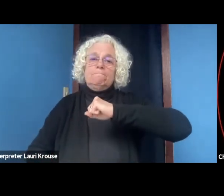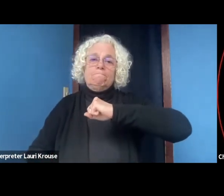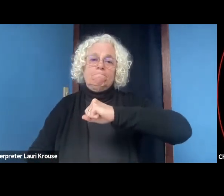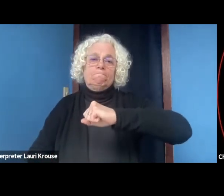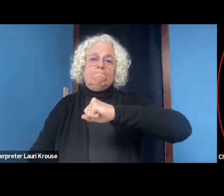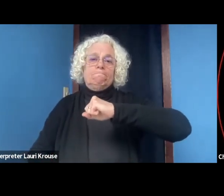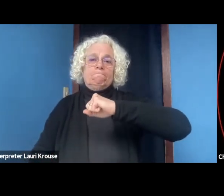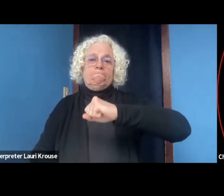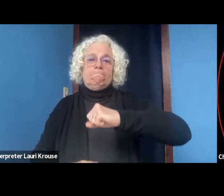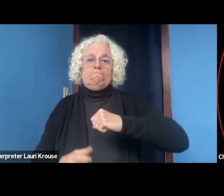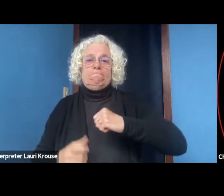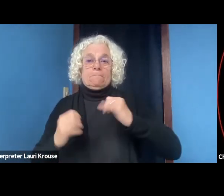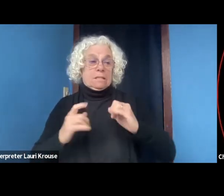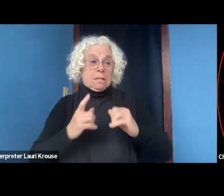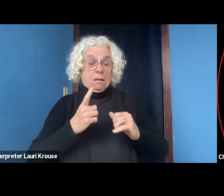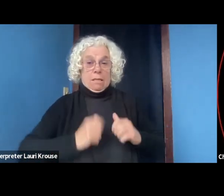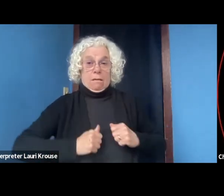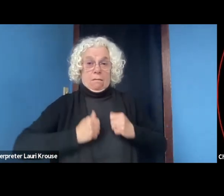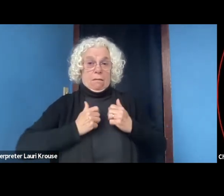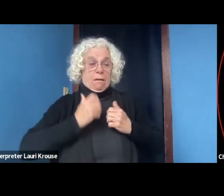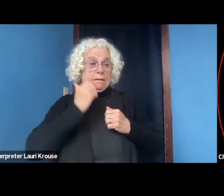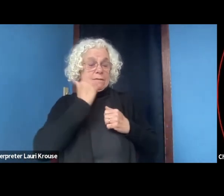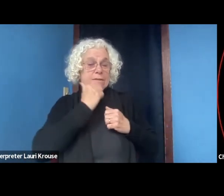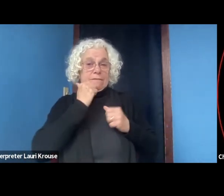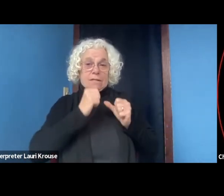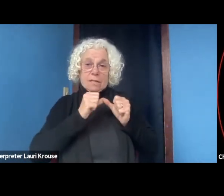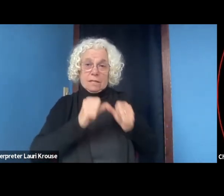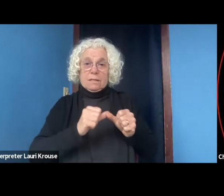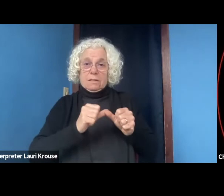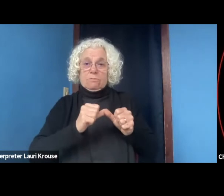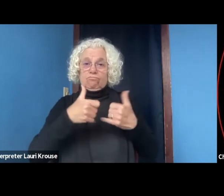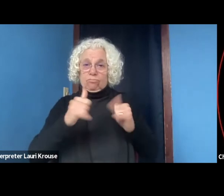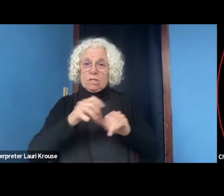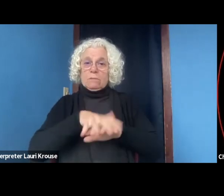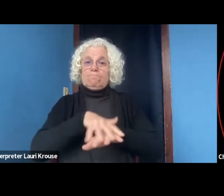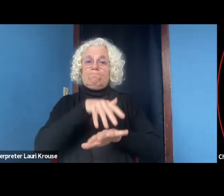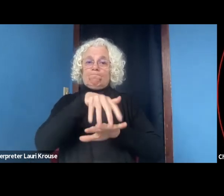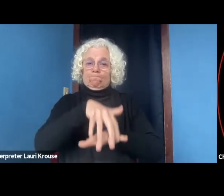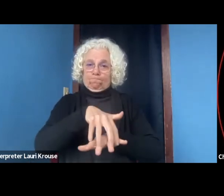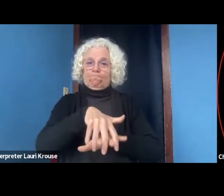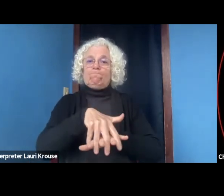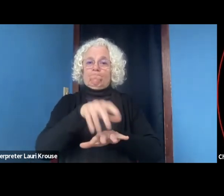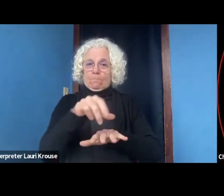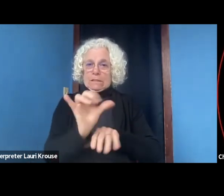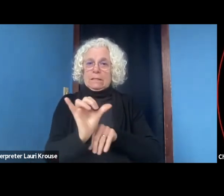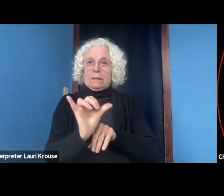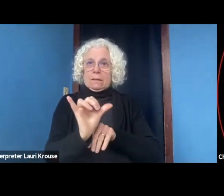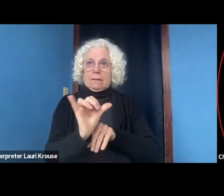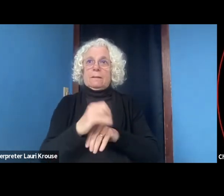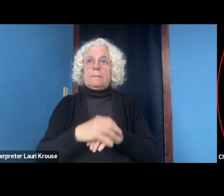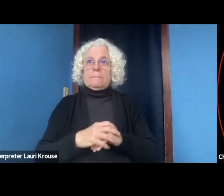still live every day as Indigenous people in